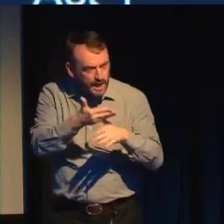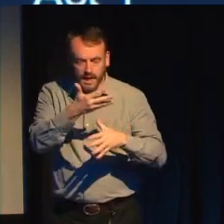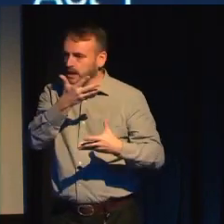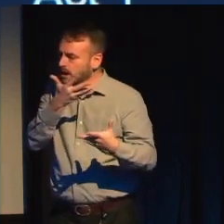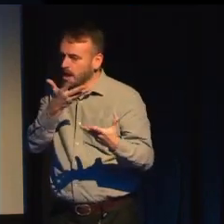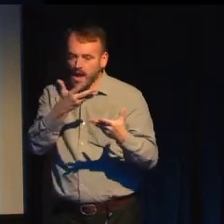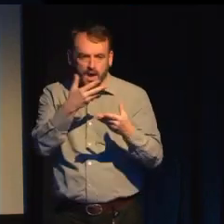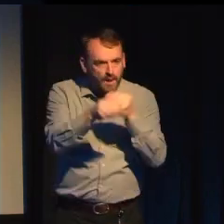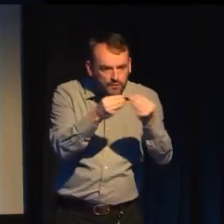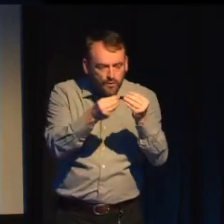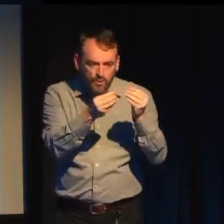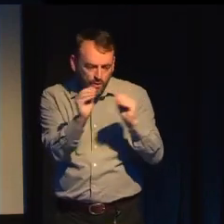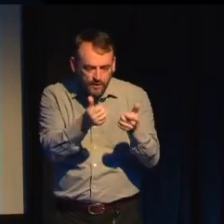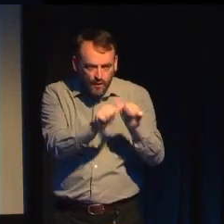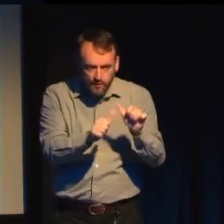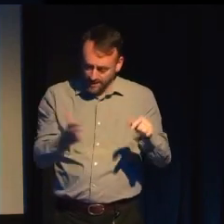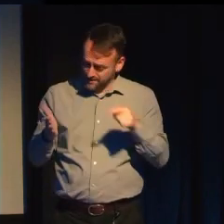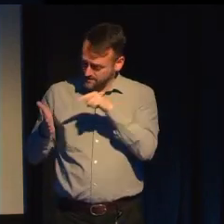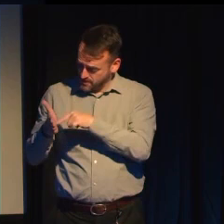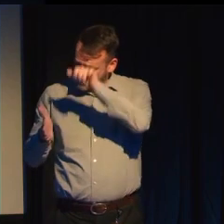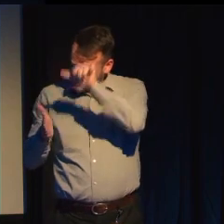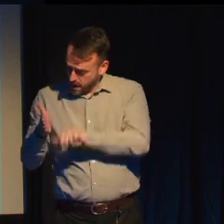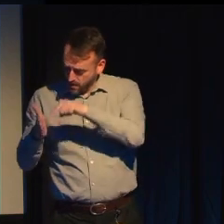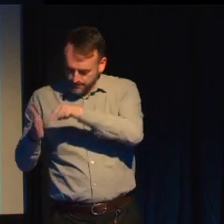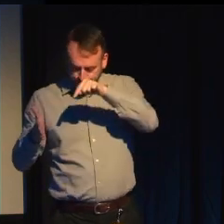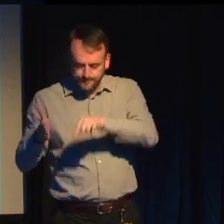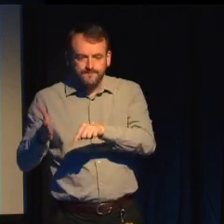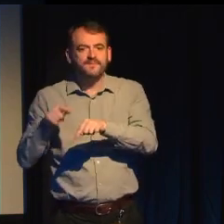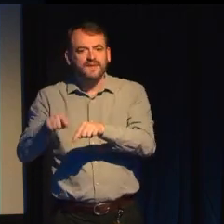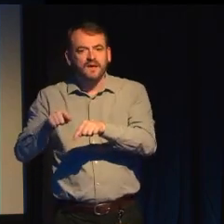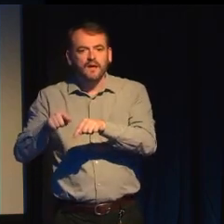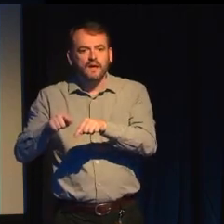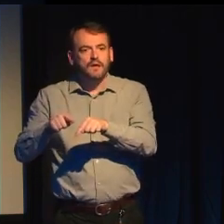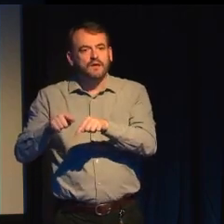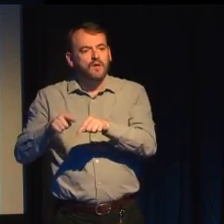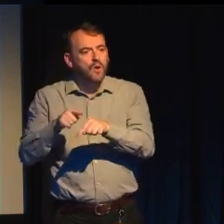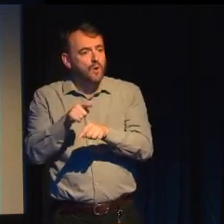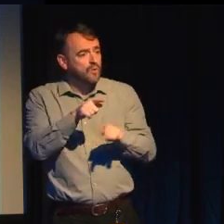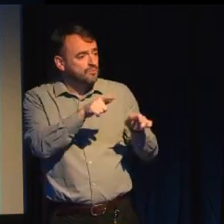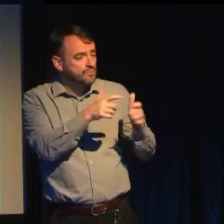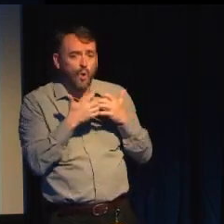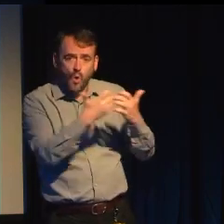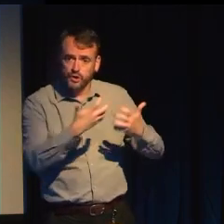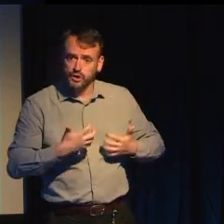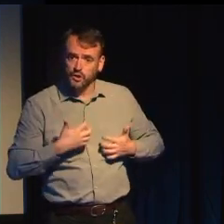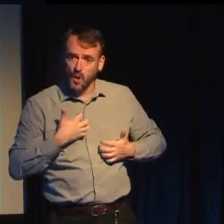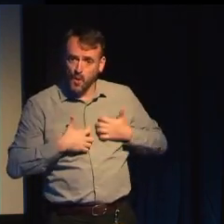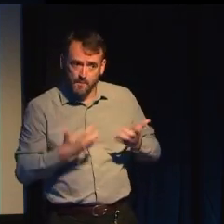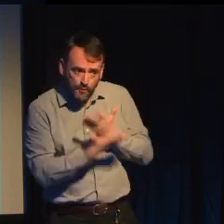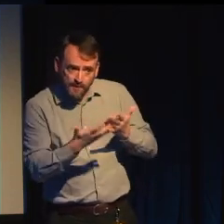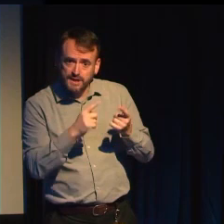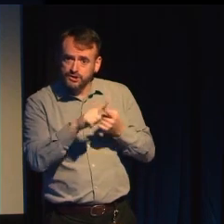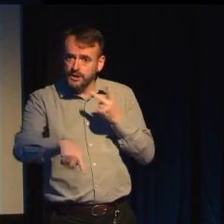very short time to create both a motivation and to build a relationship, an empathetic